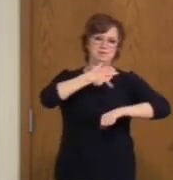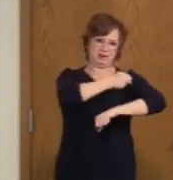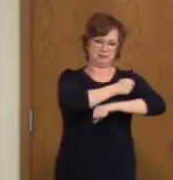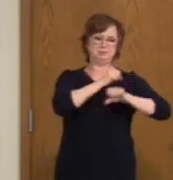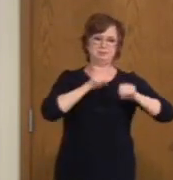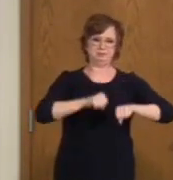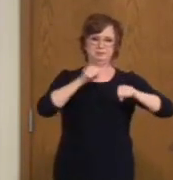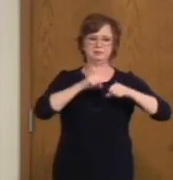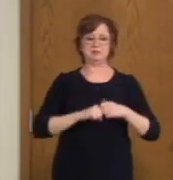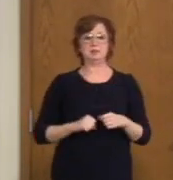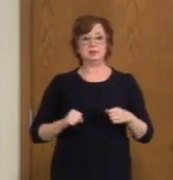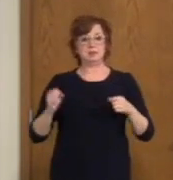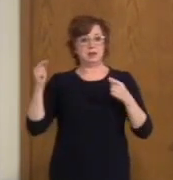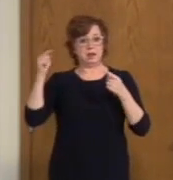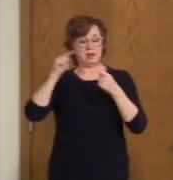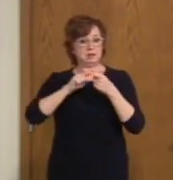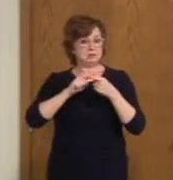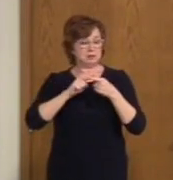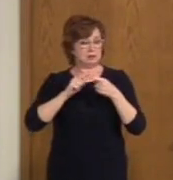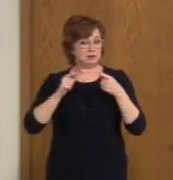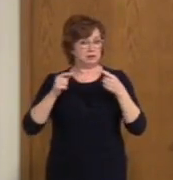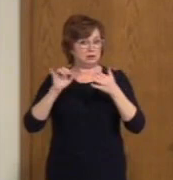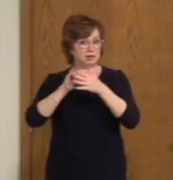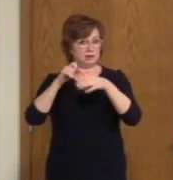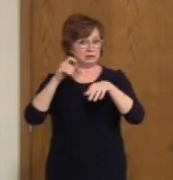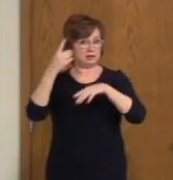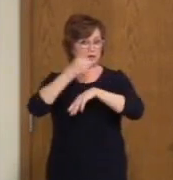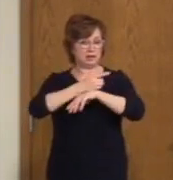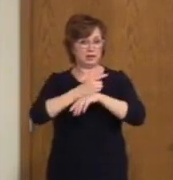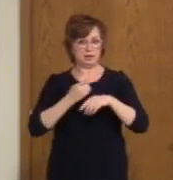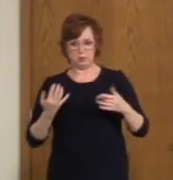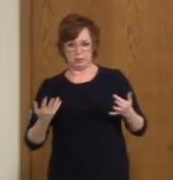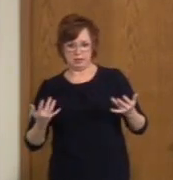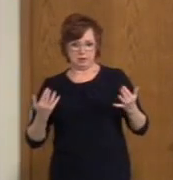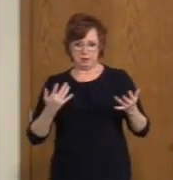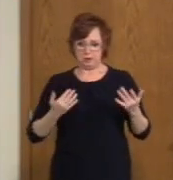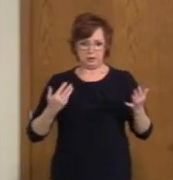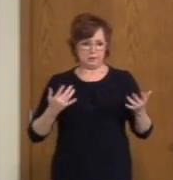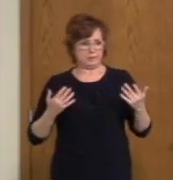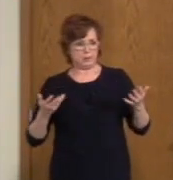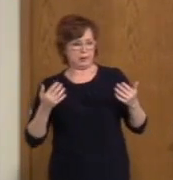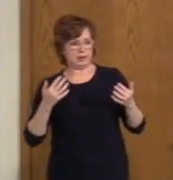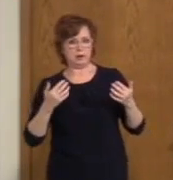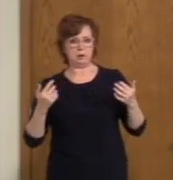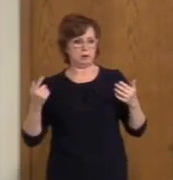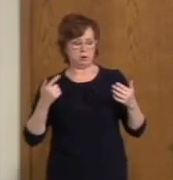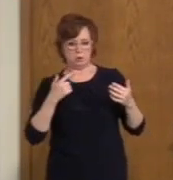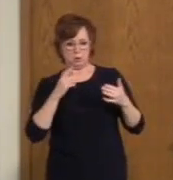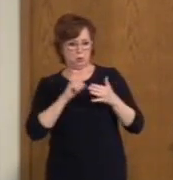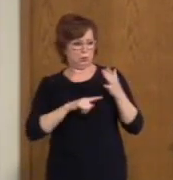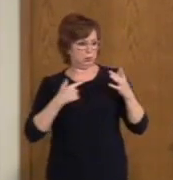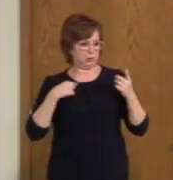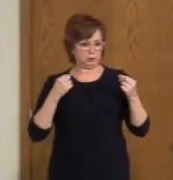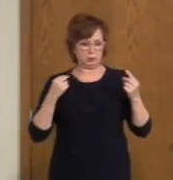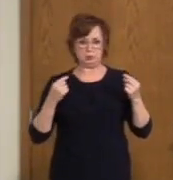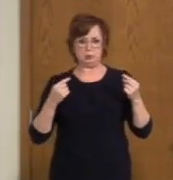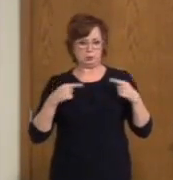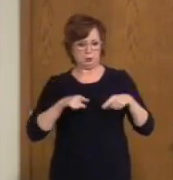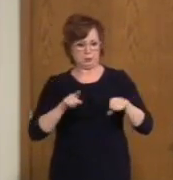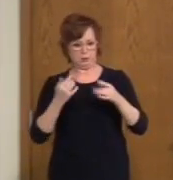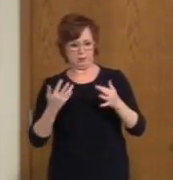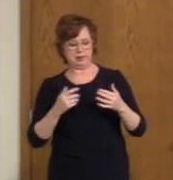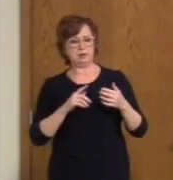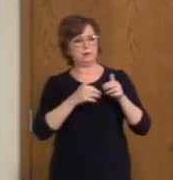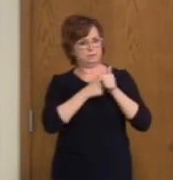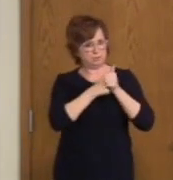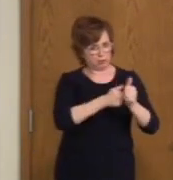until that day when we can get vaccinated, we need to all do our part. We need to all continue to follow the public health orders that are in place and the